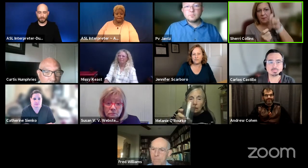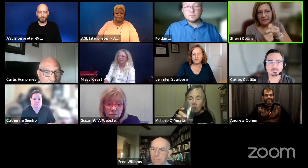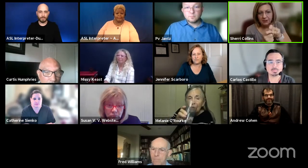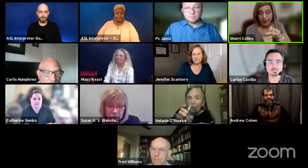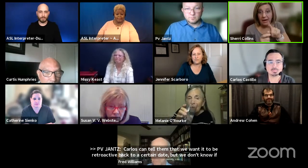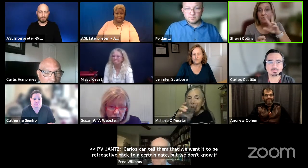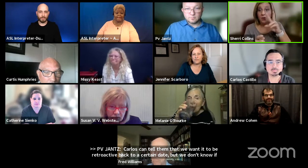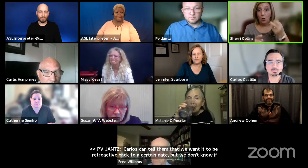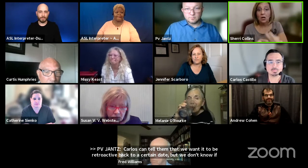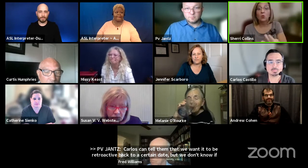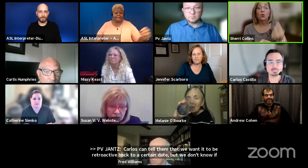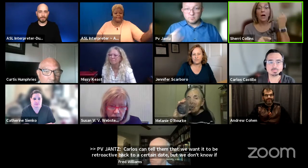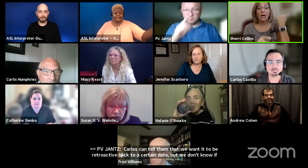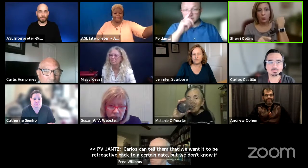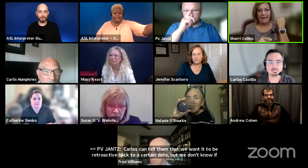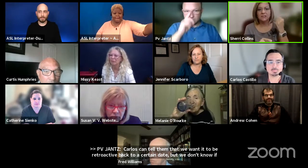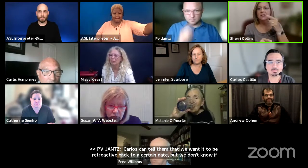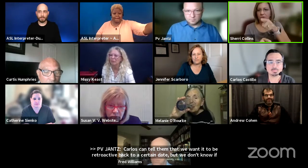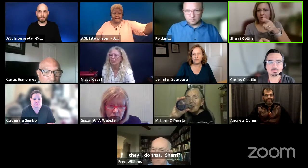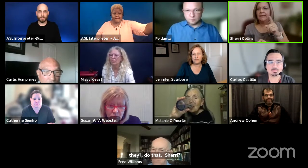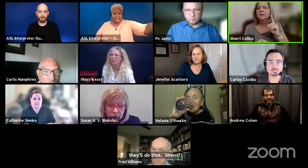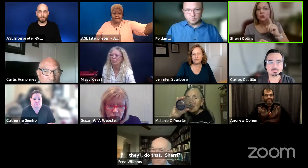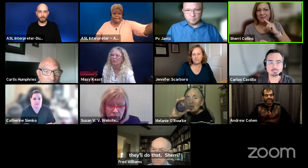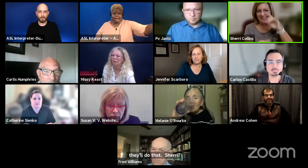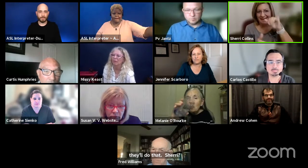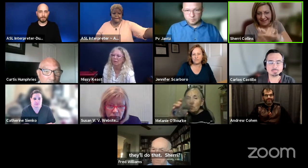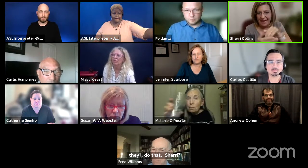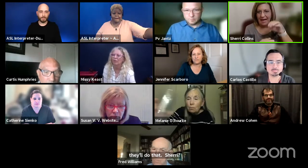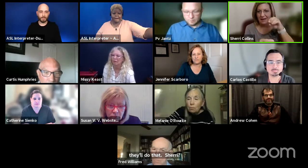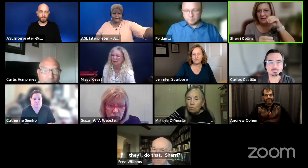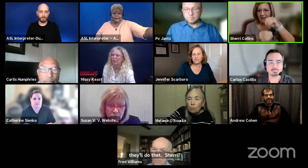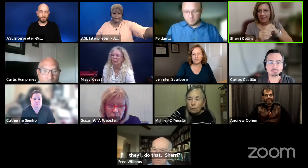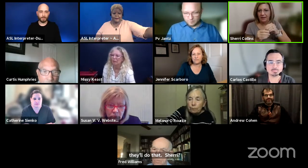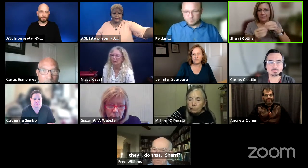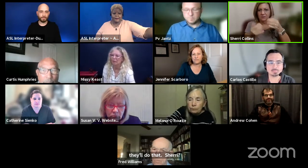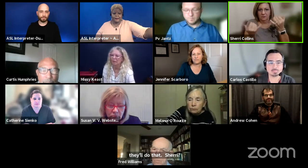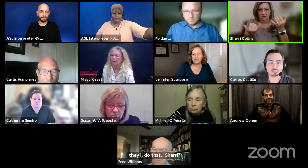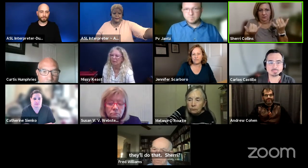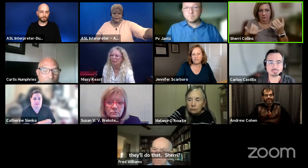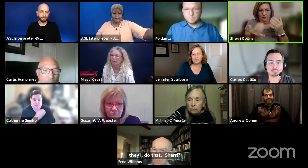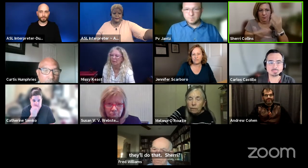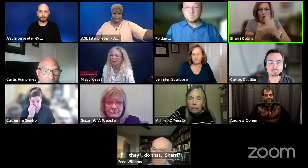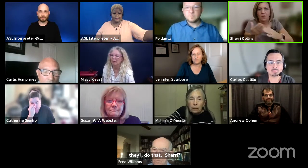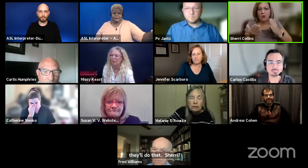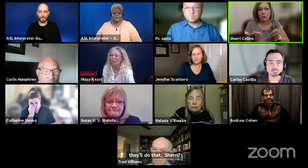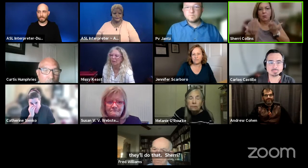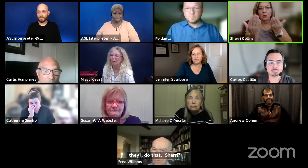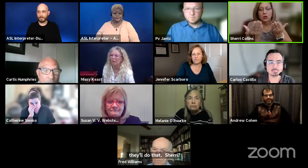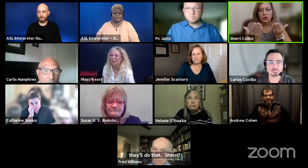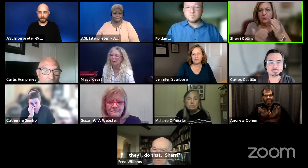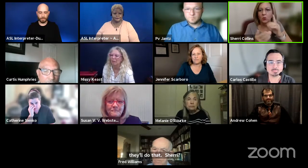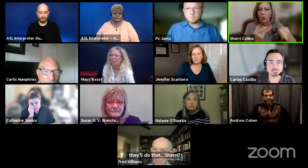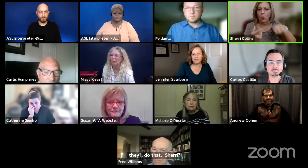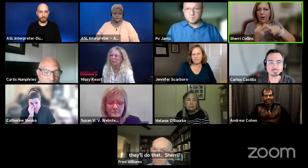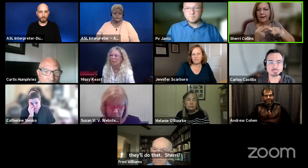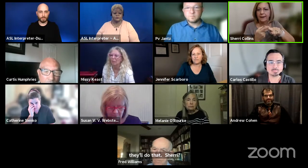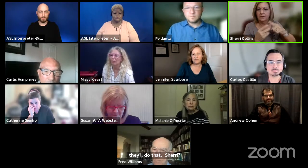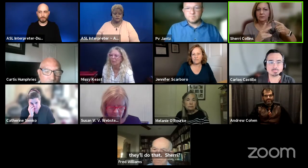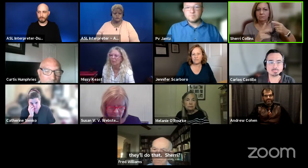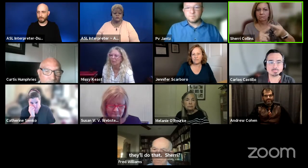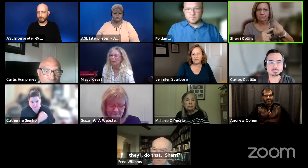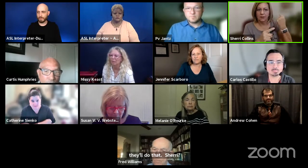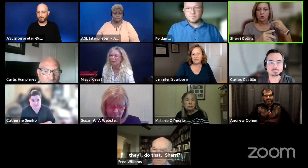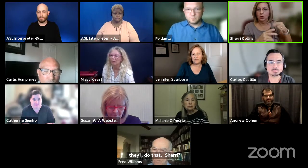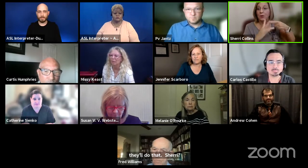to specify, if you want a retroactive, you need to say that in part of your motion